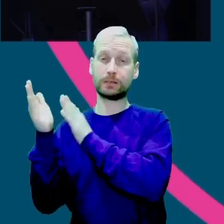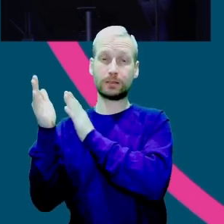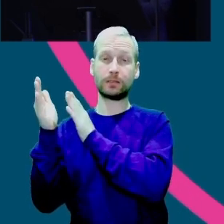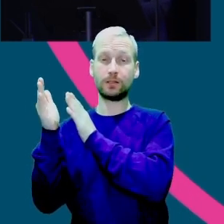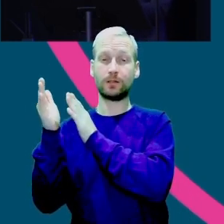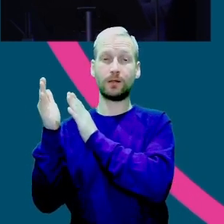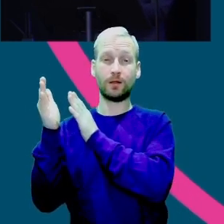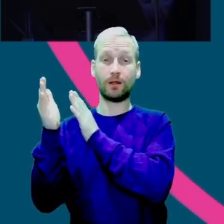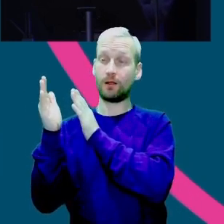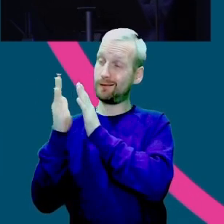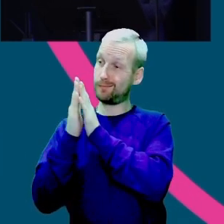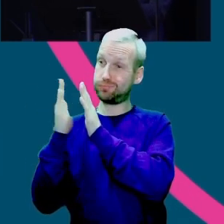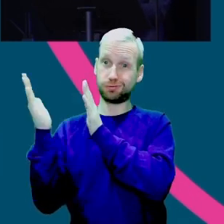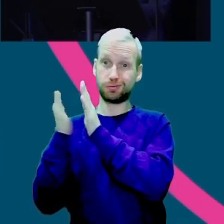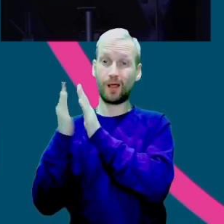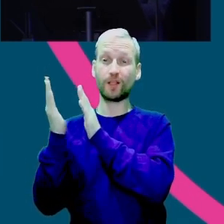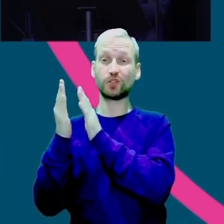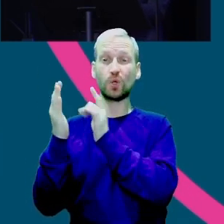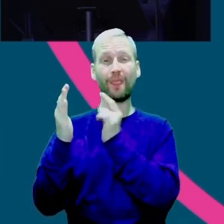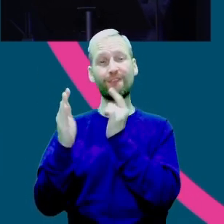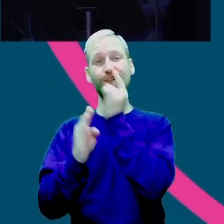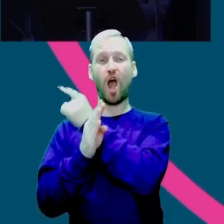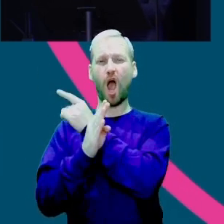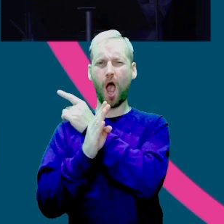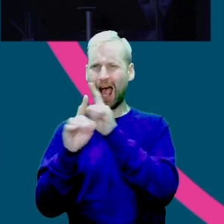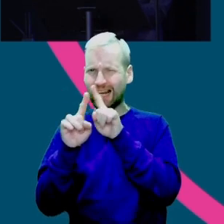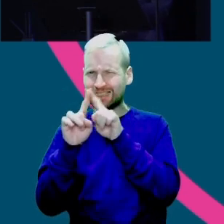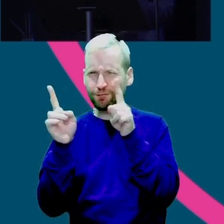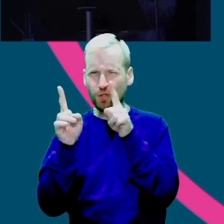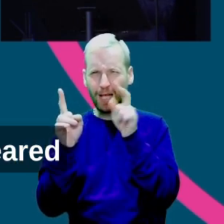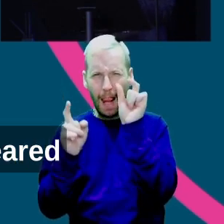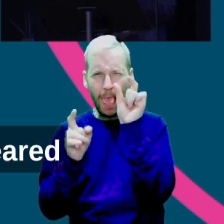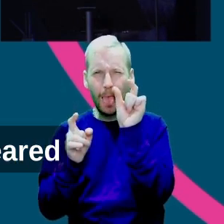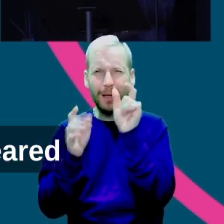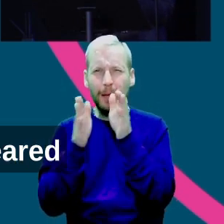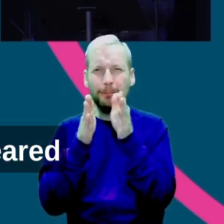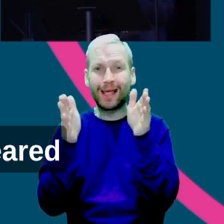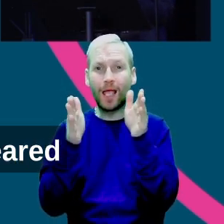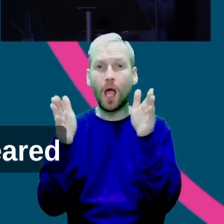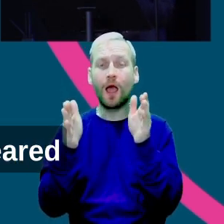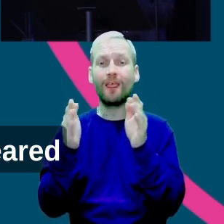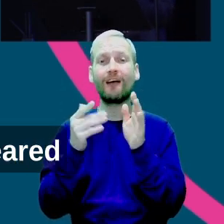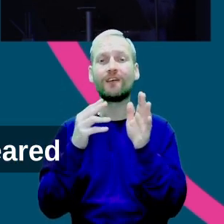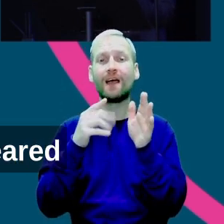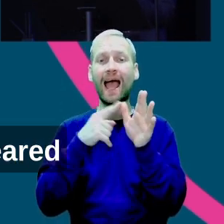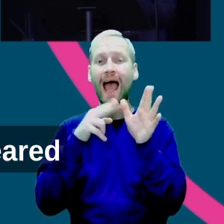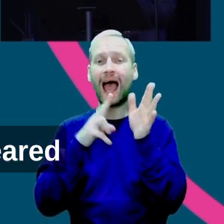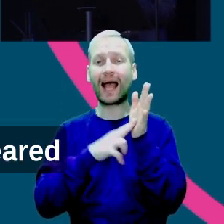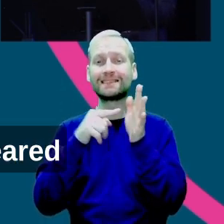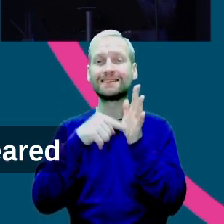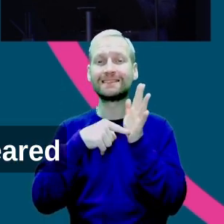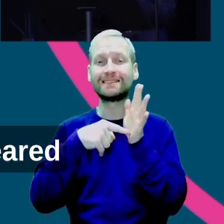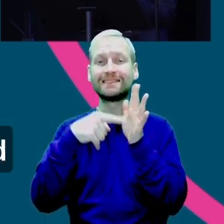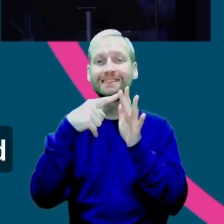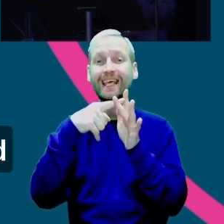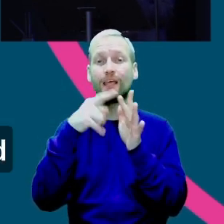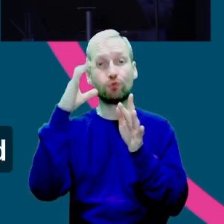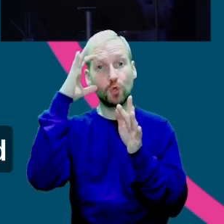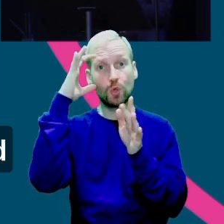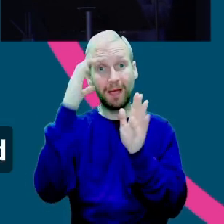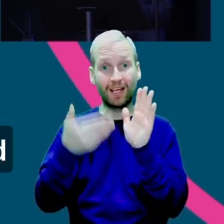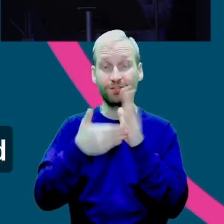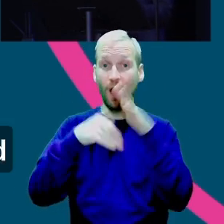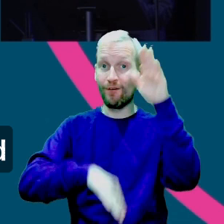you'll notice the 2 at the far right are slightly different, slightly bigger. These have got anti-rooms with them, so they're geared up for